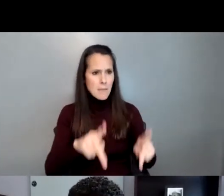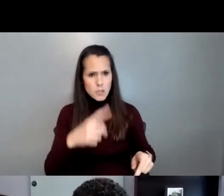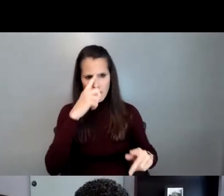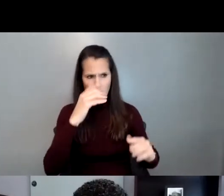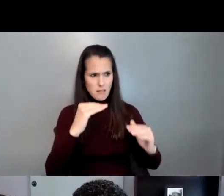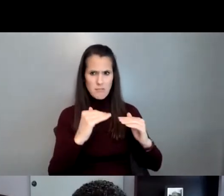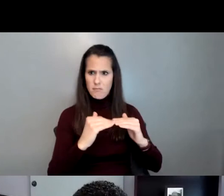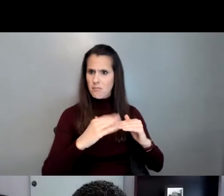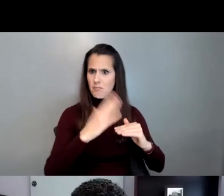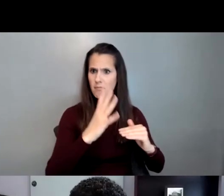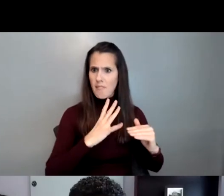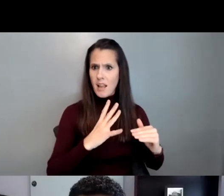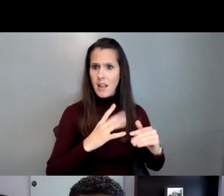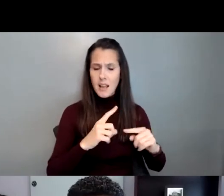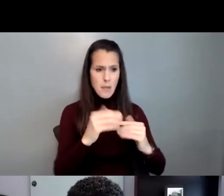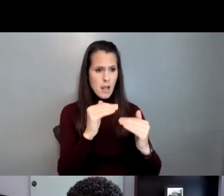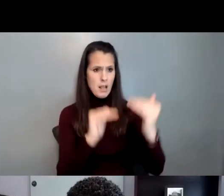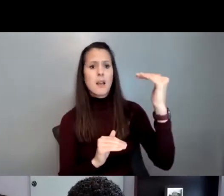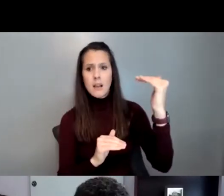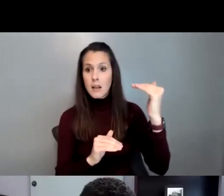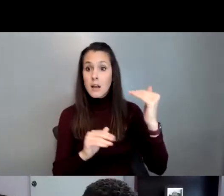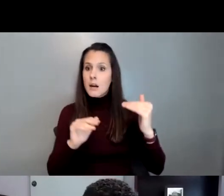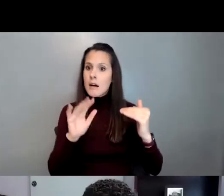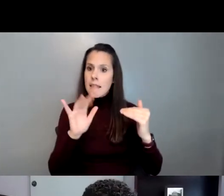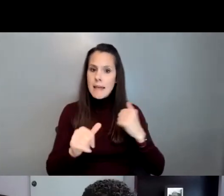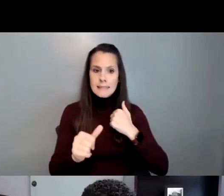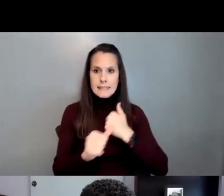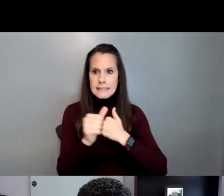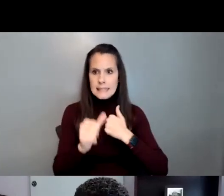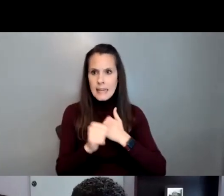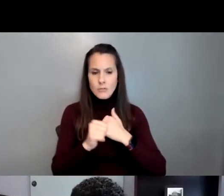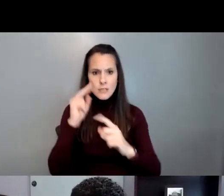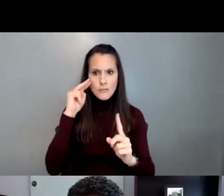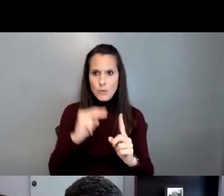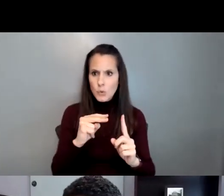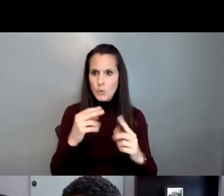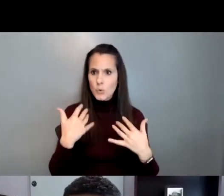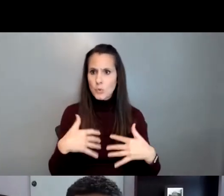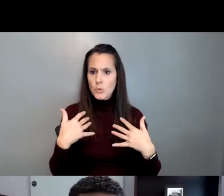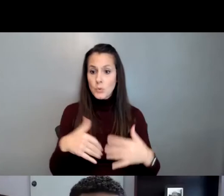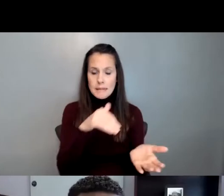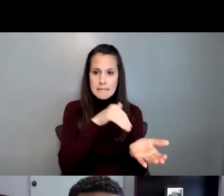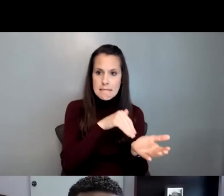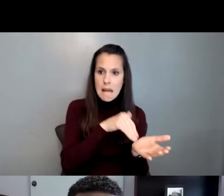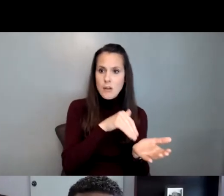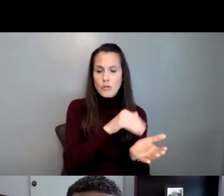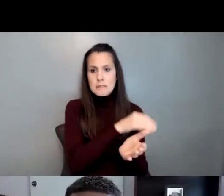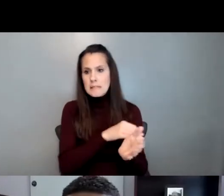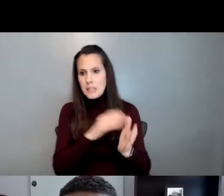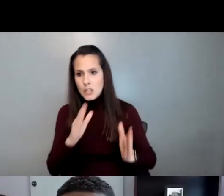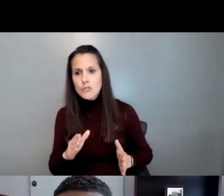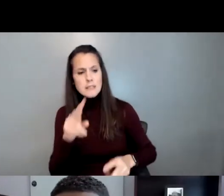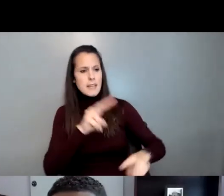themselves. The implications of that are very dangerous because physicians and clinicians make decisions about